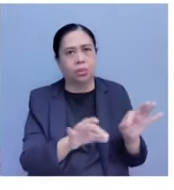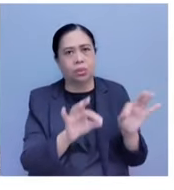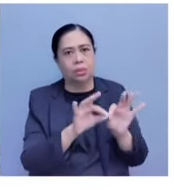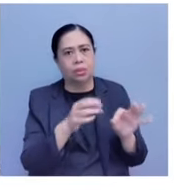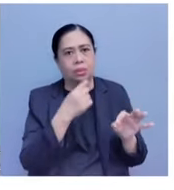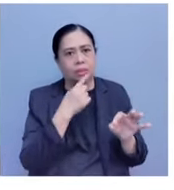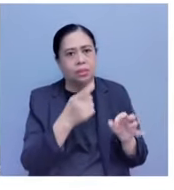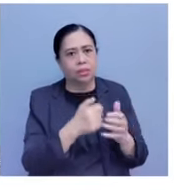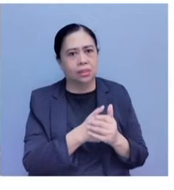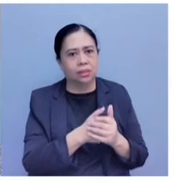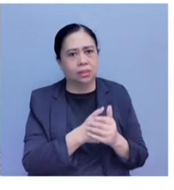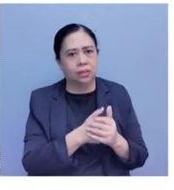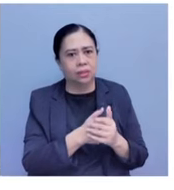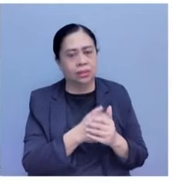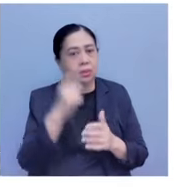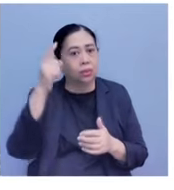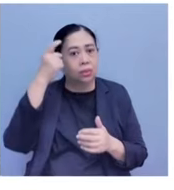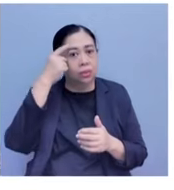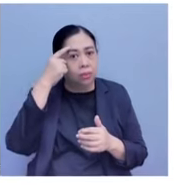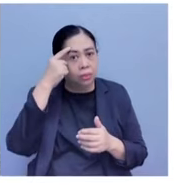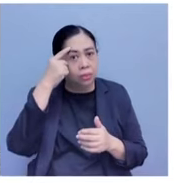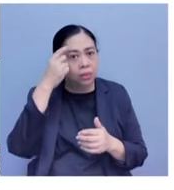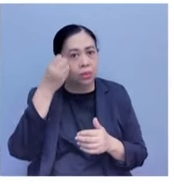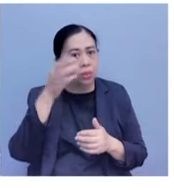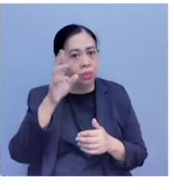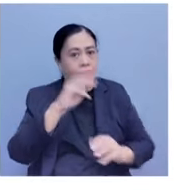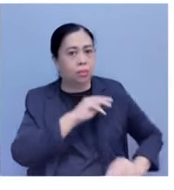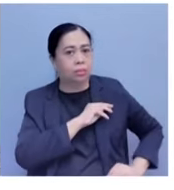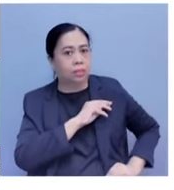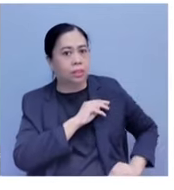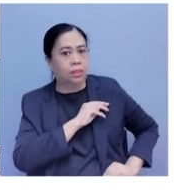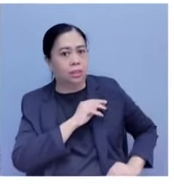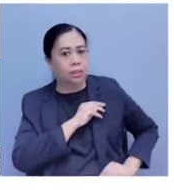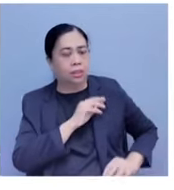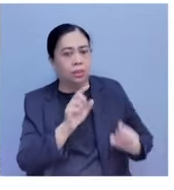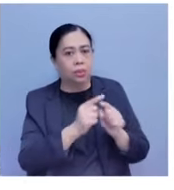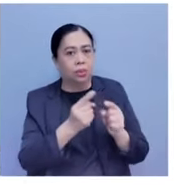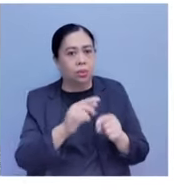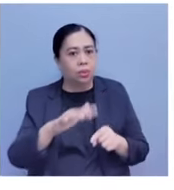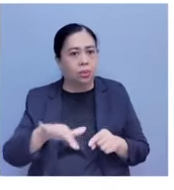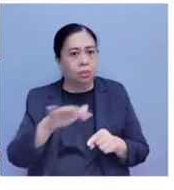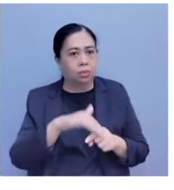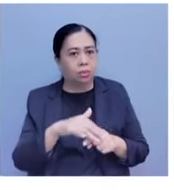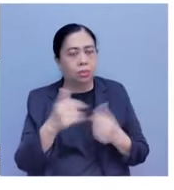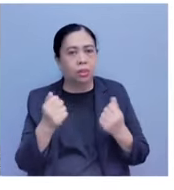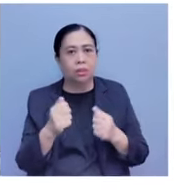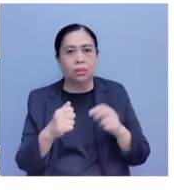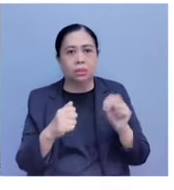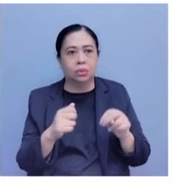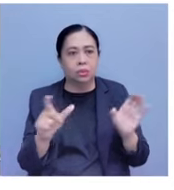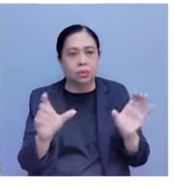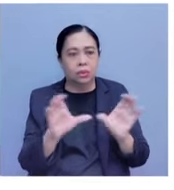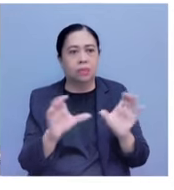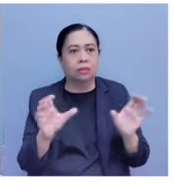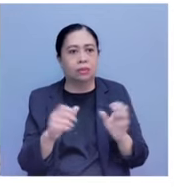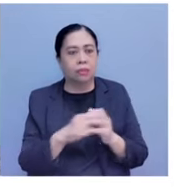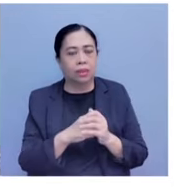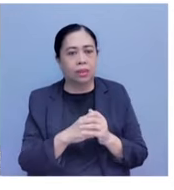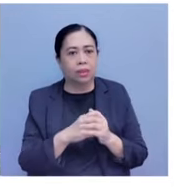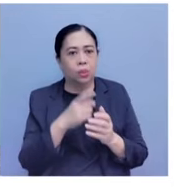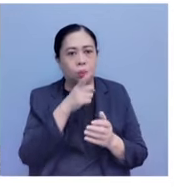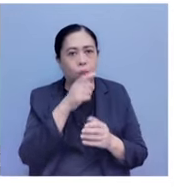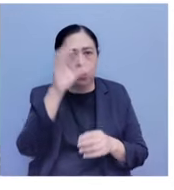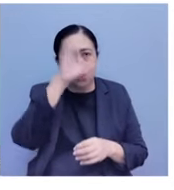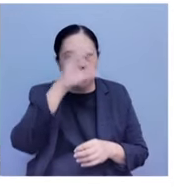says that government or the military security sector has to certify to whoever